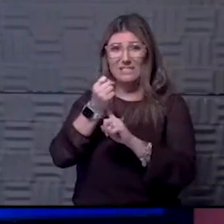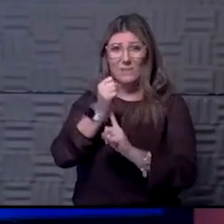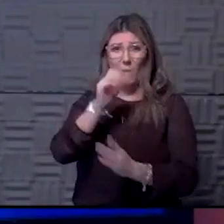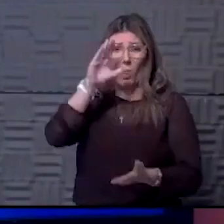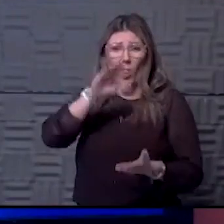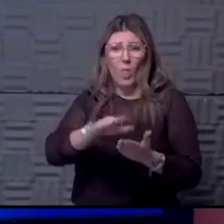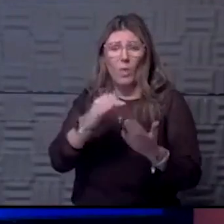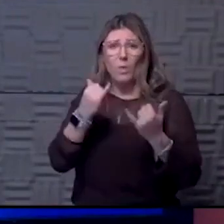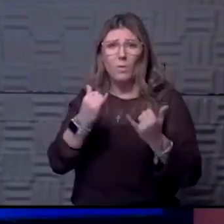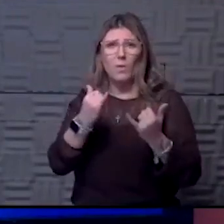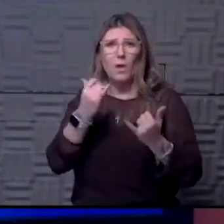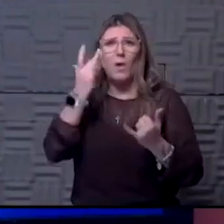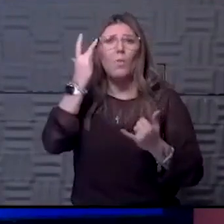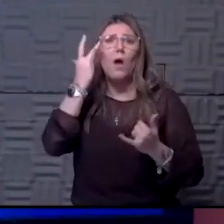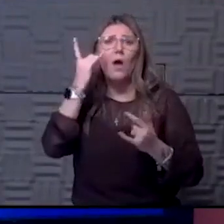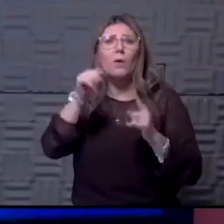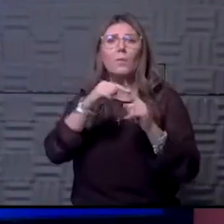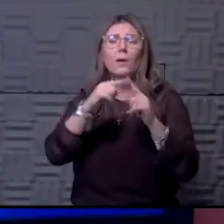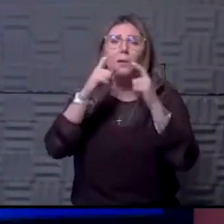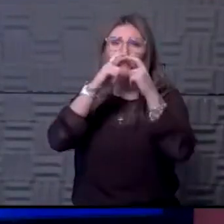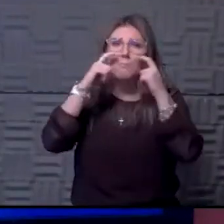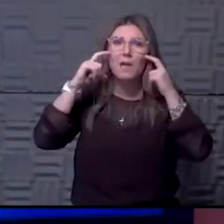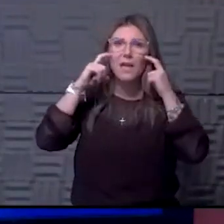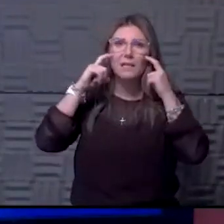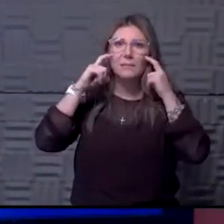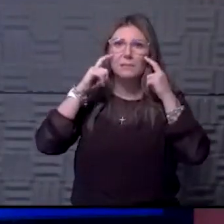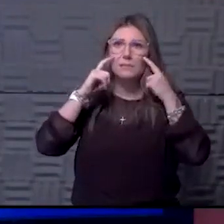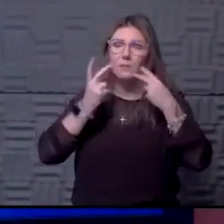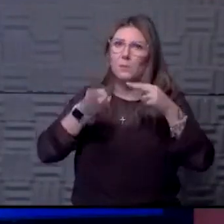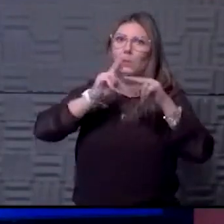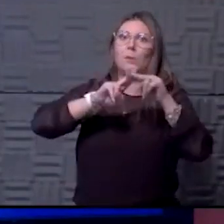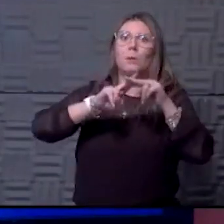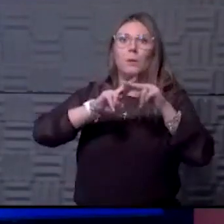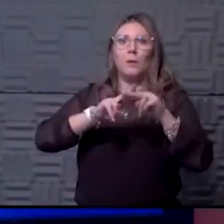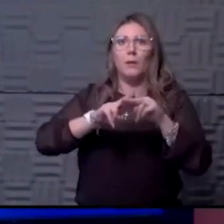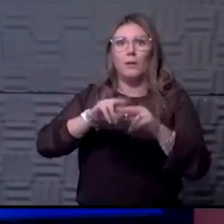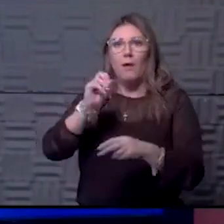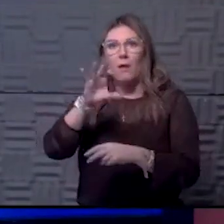the masking was ramped up in October and November,